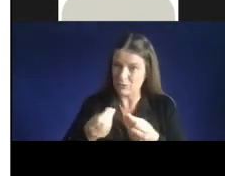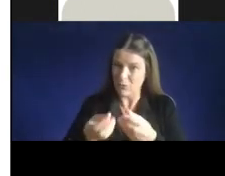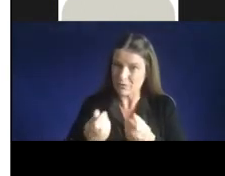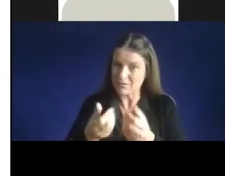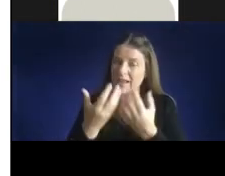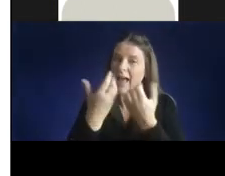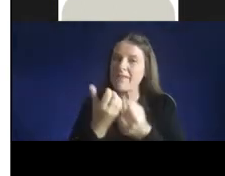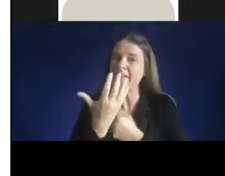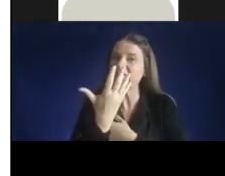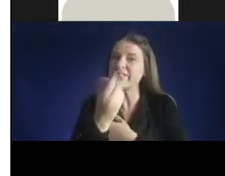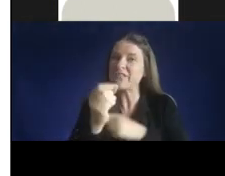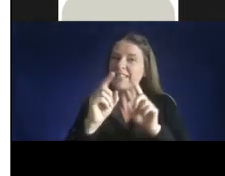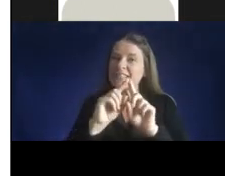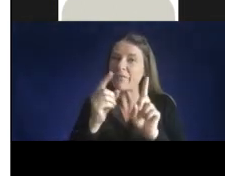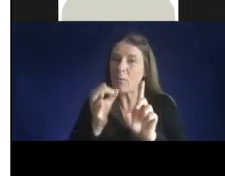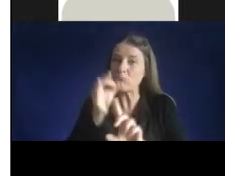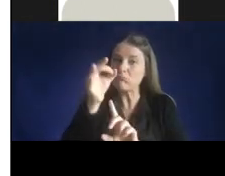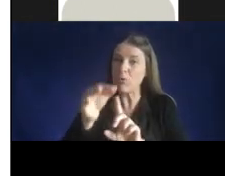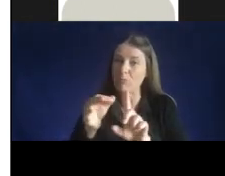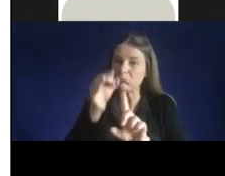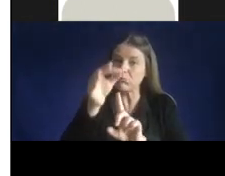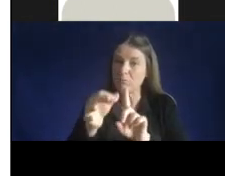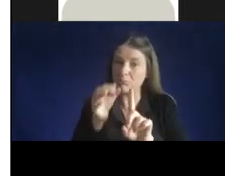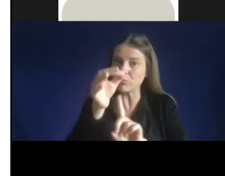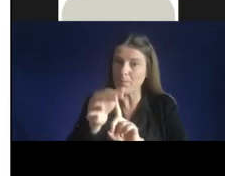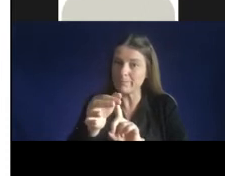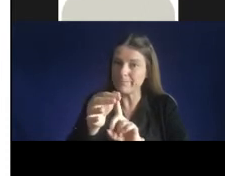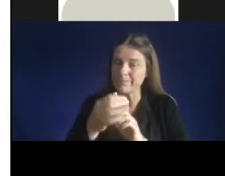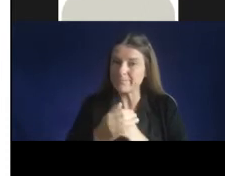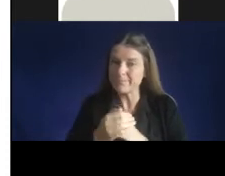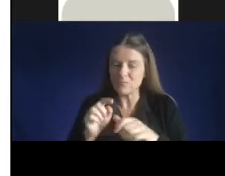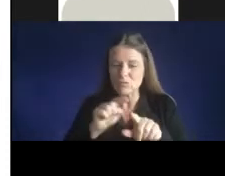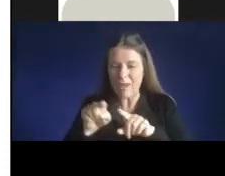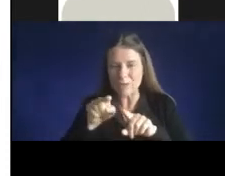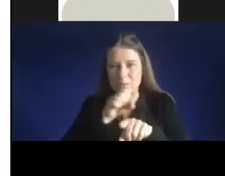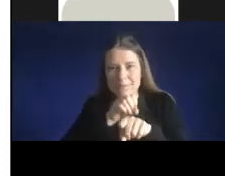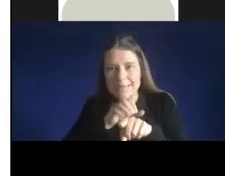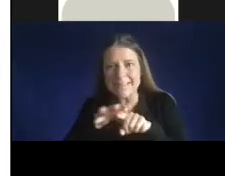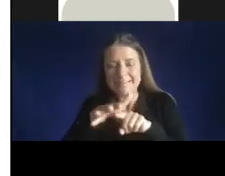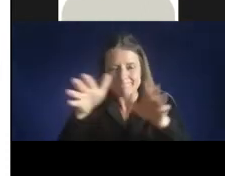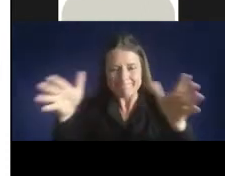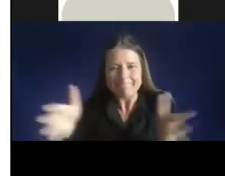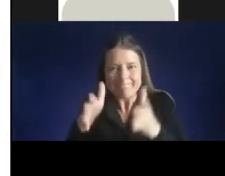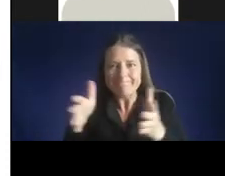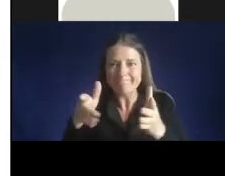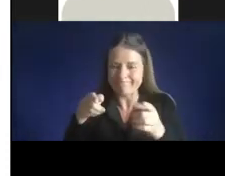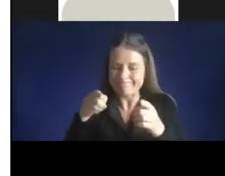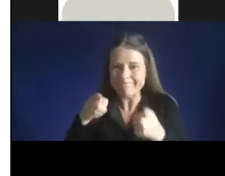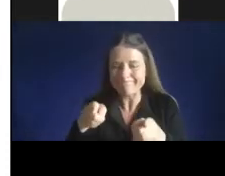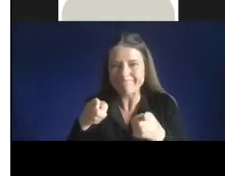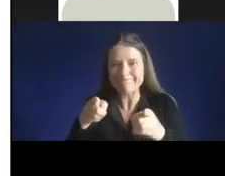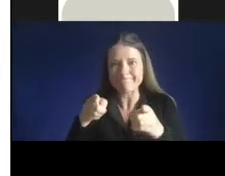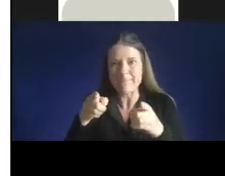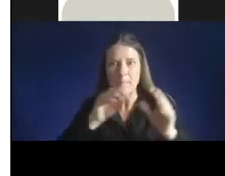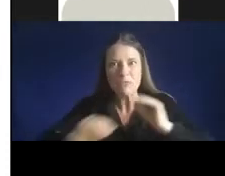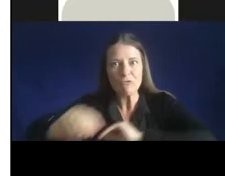50 prompts designed to inspire creativity and evoke movement, writing, collating, and performance tasks.